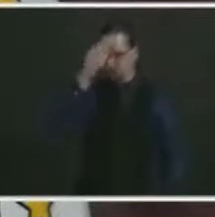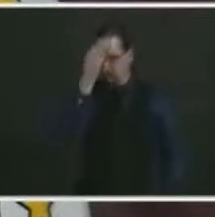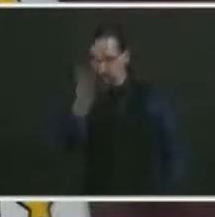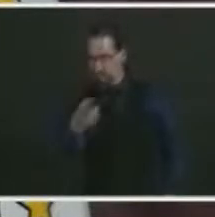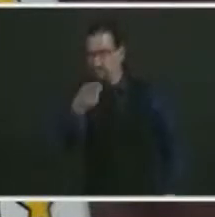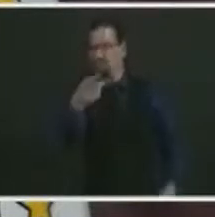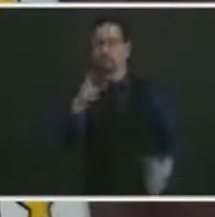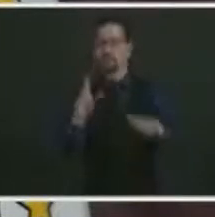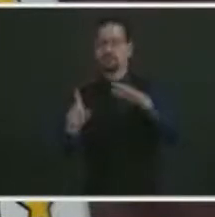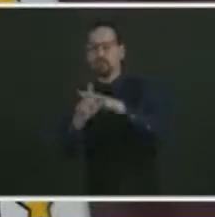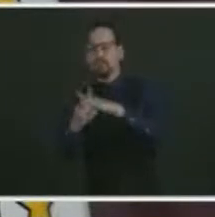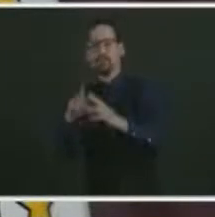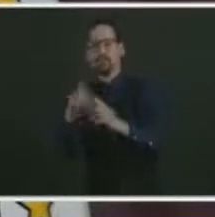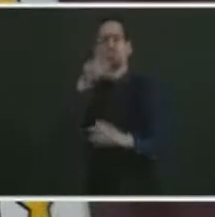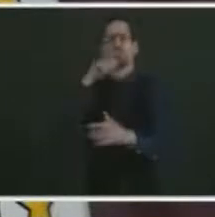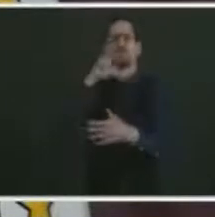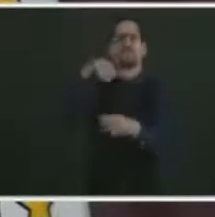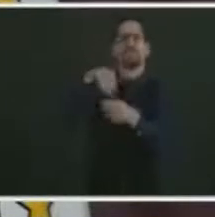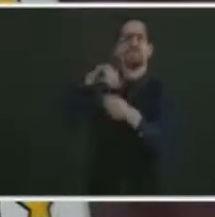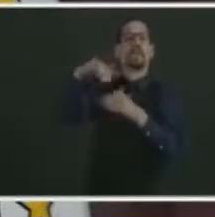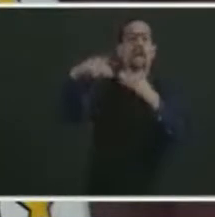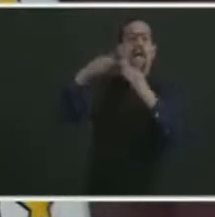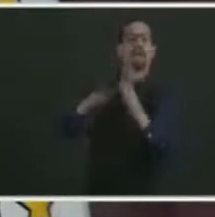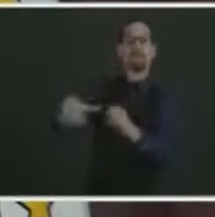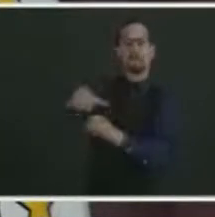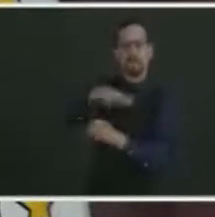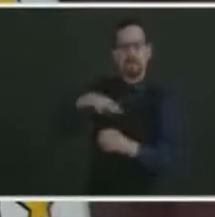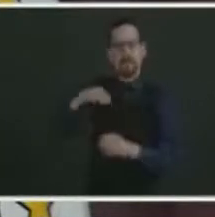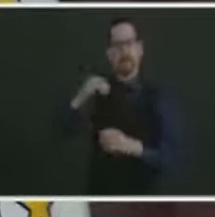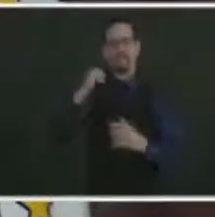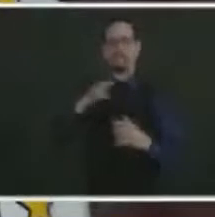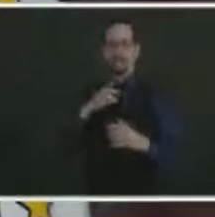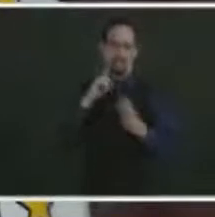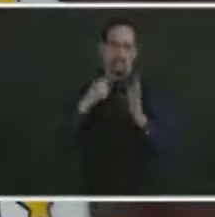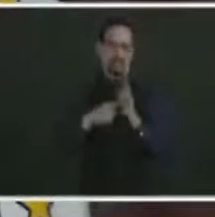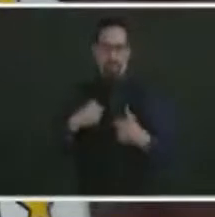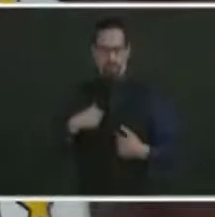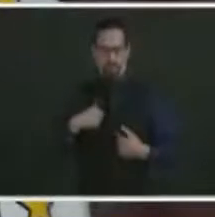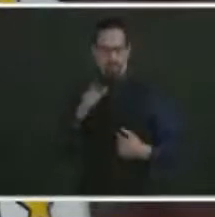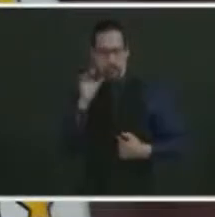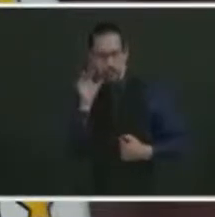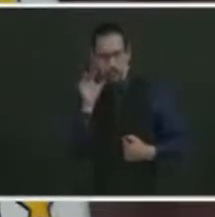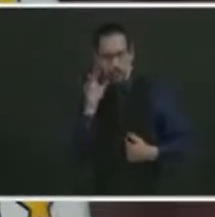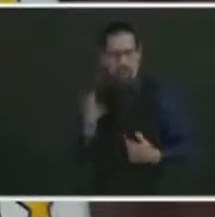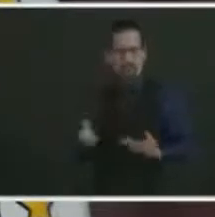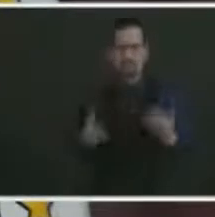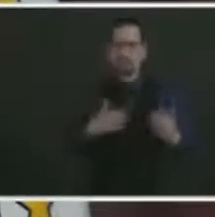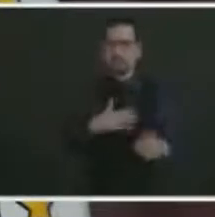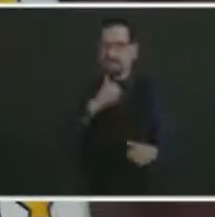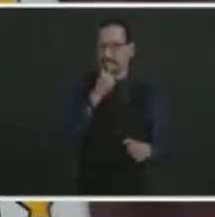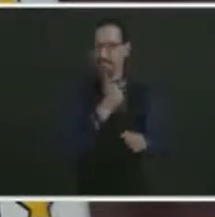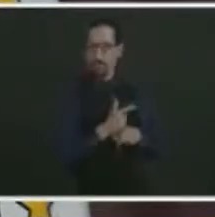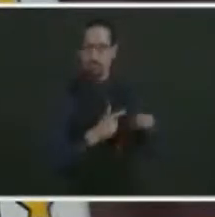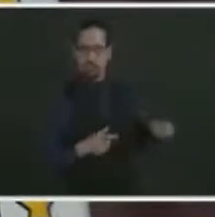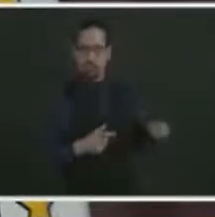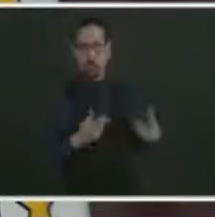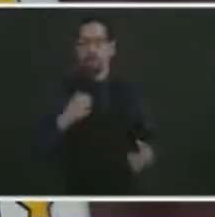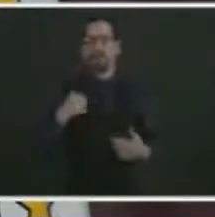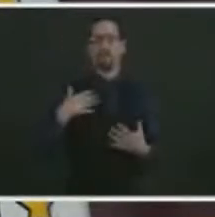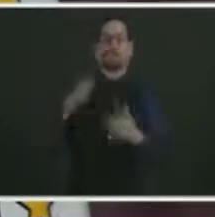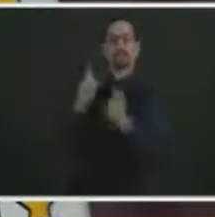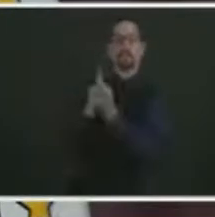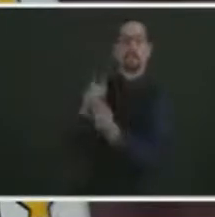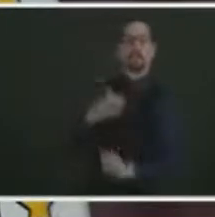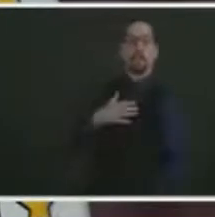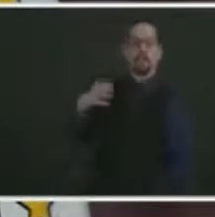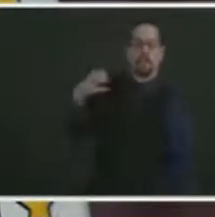with? And we want you to be able to say, my mother, my sister, my boss, my coworker. And